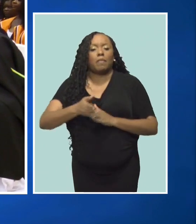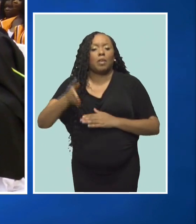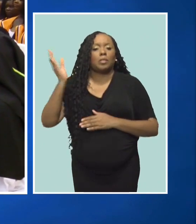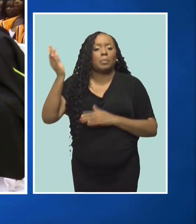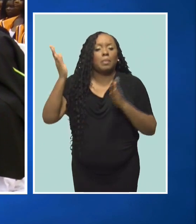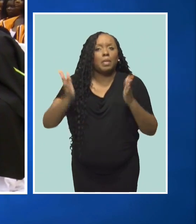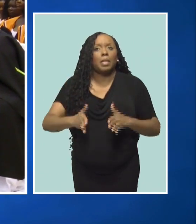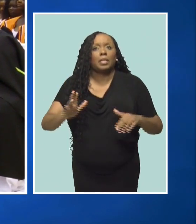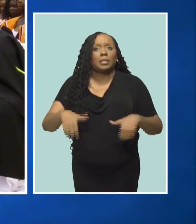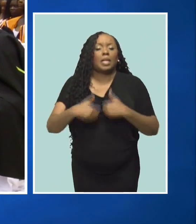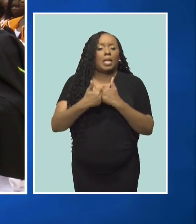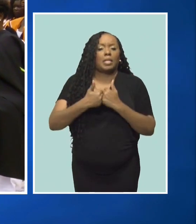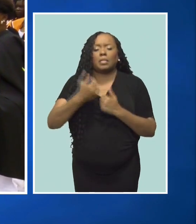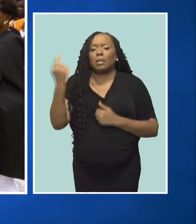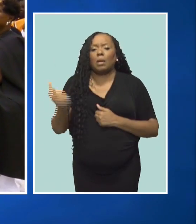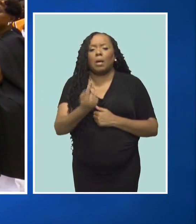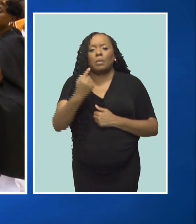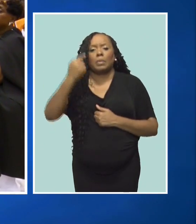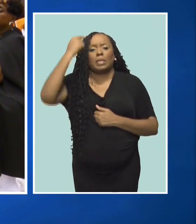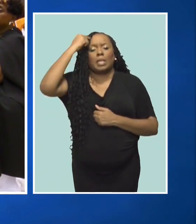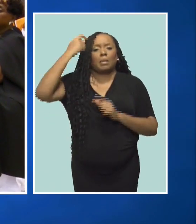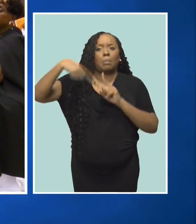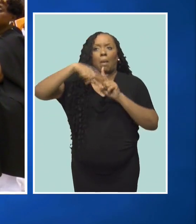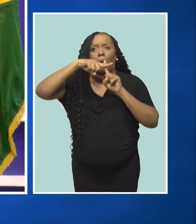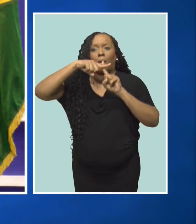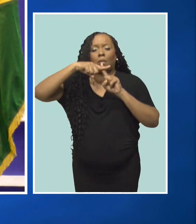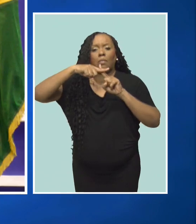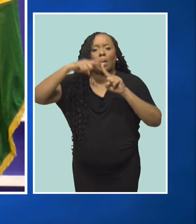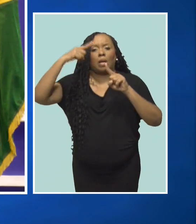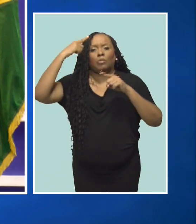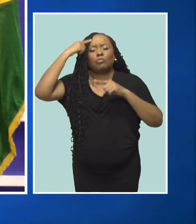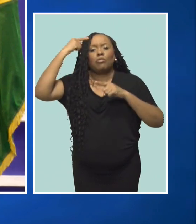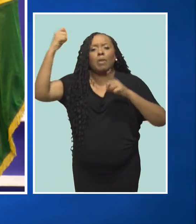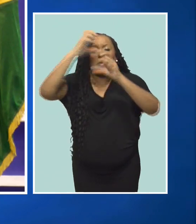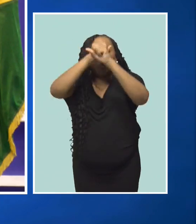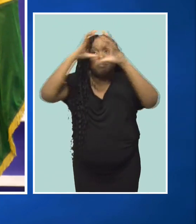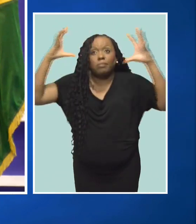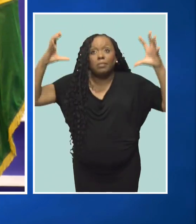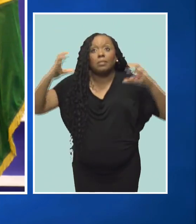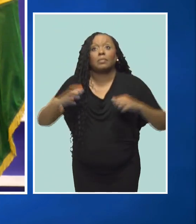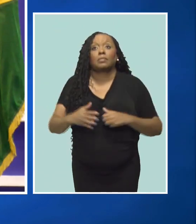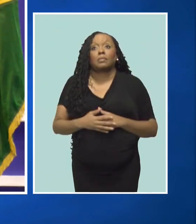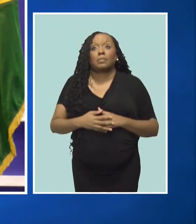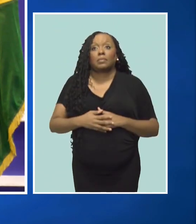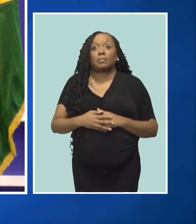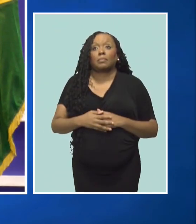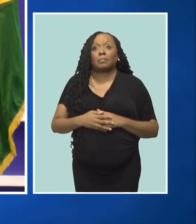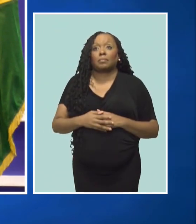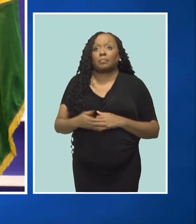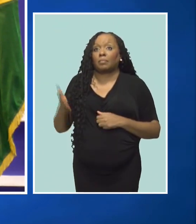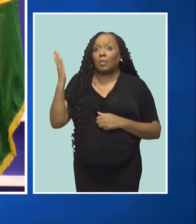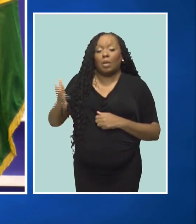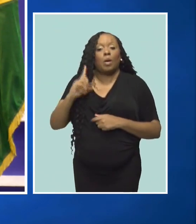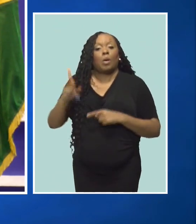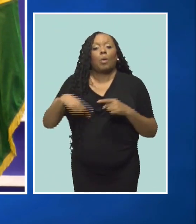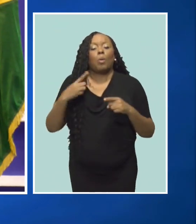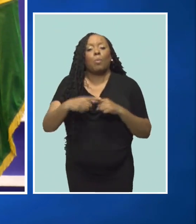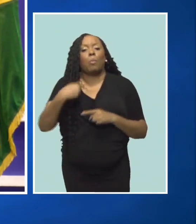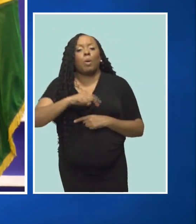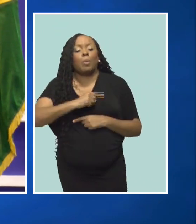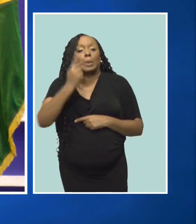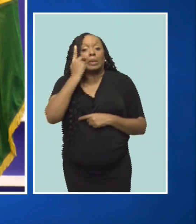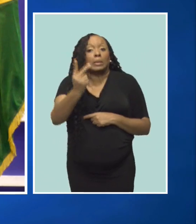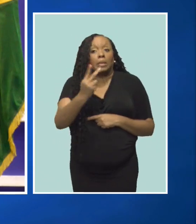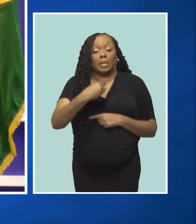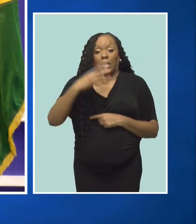graduates to always think positive and dream big. We are the sum total of what we think. So when we see and